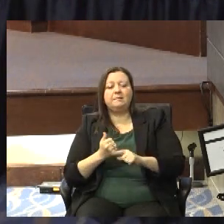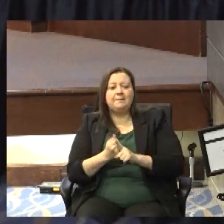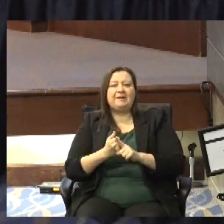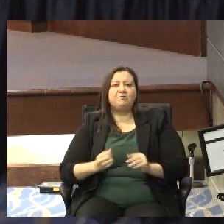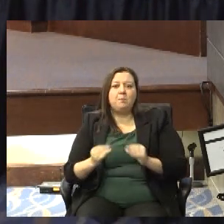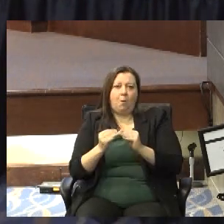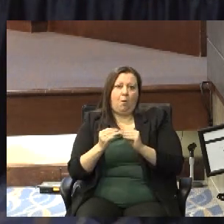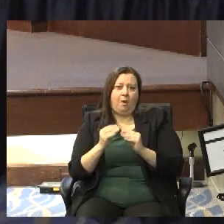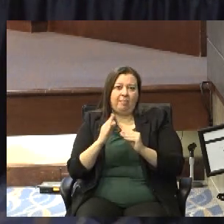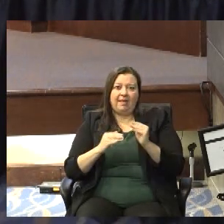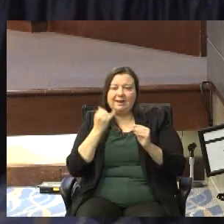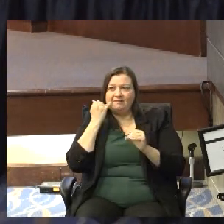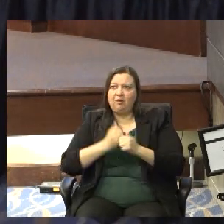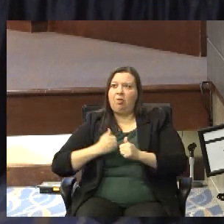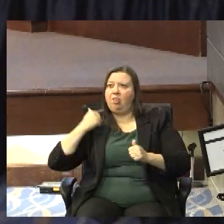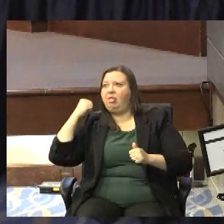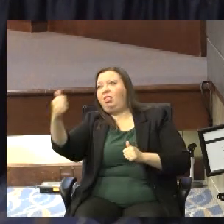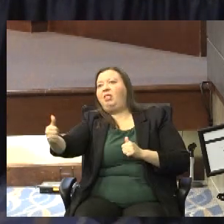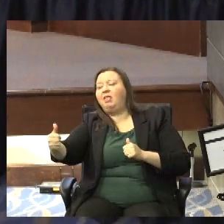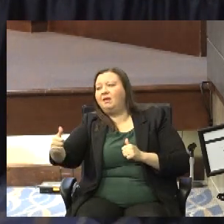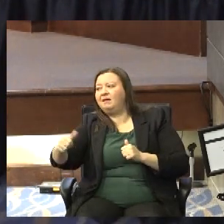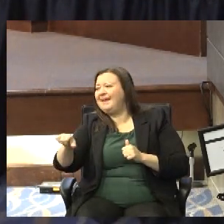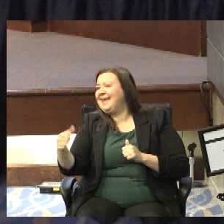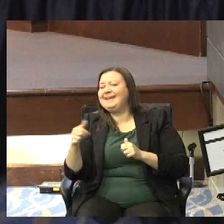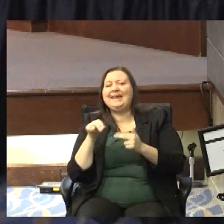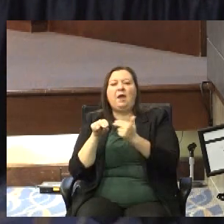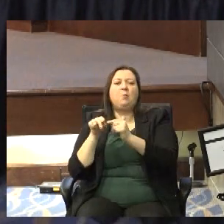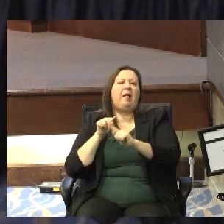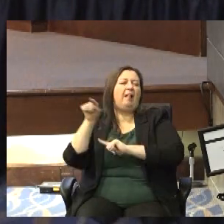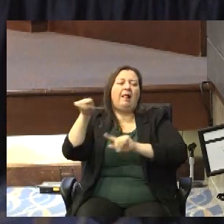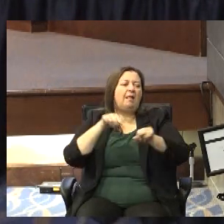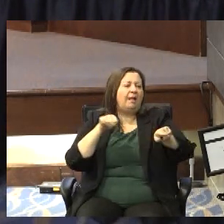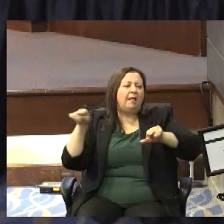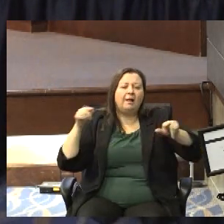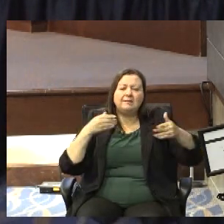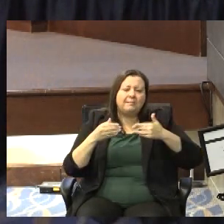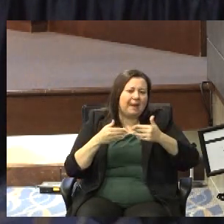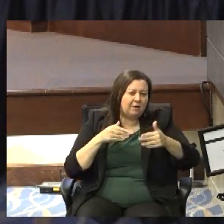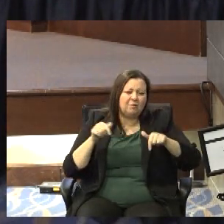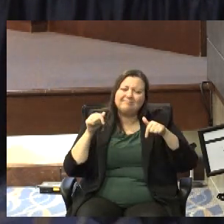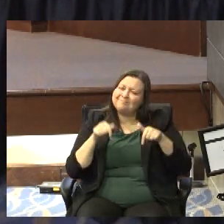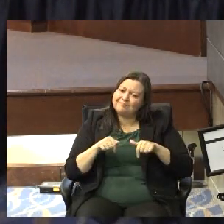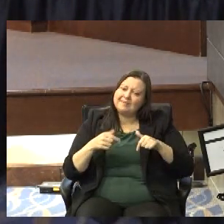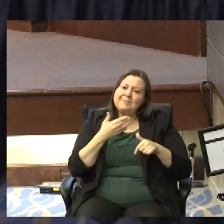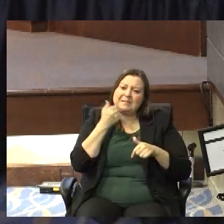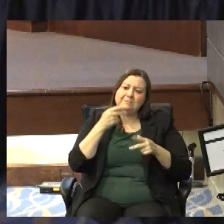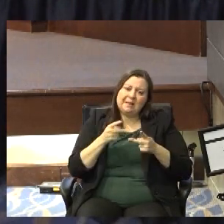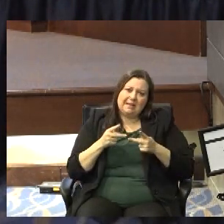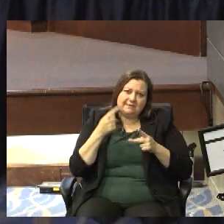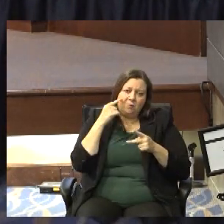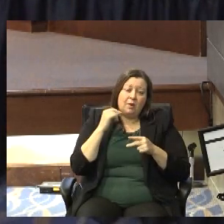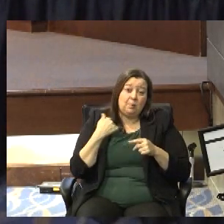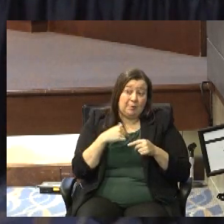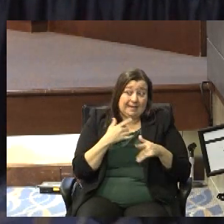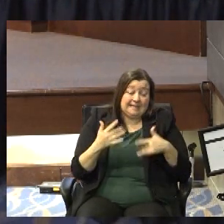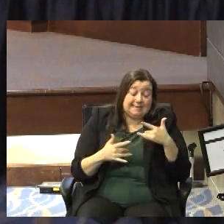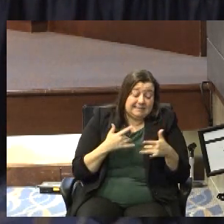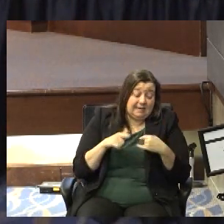you're running way down any highway we want to name, right? And so I think that's part of the thing that we get excited